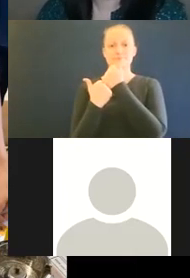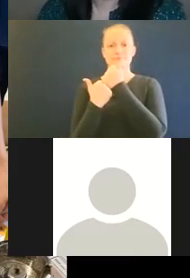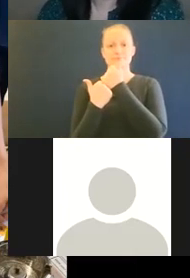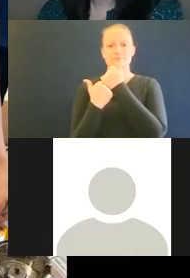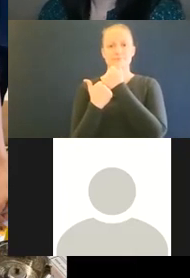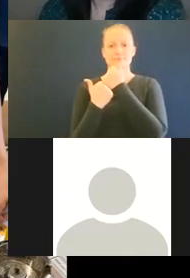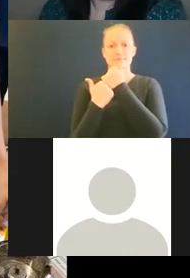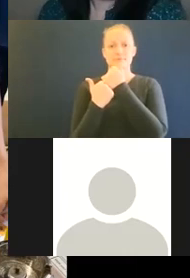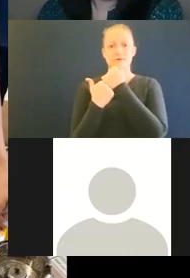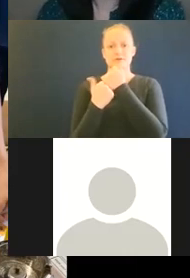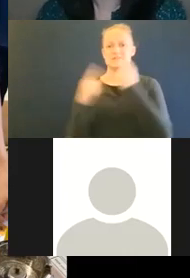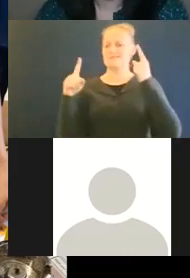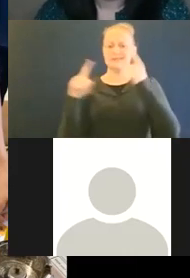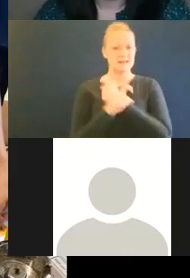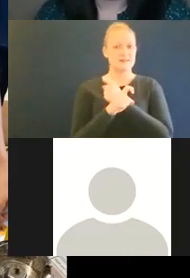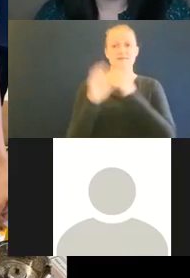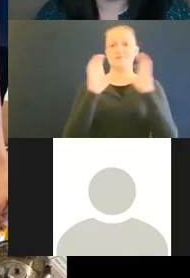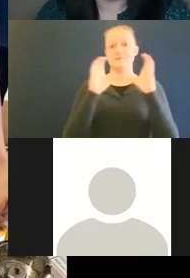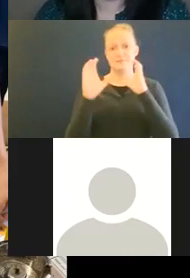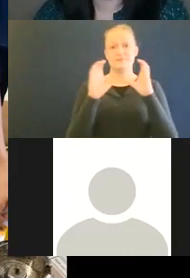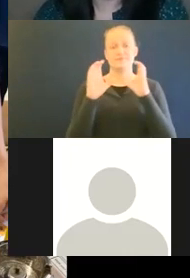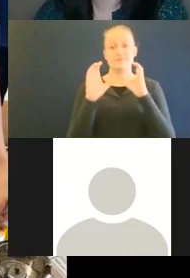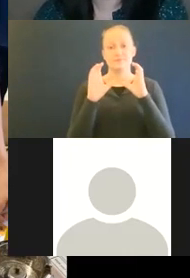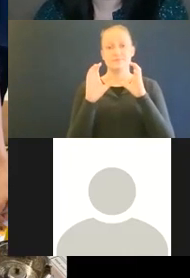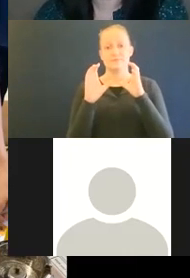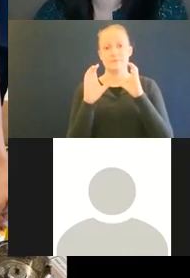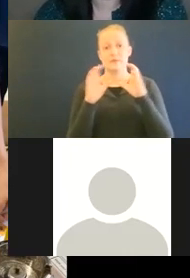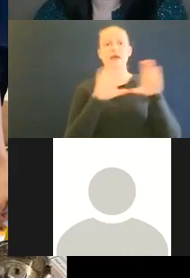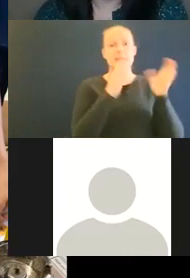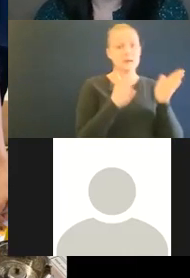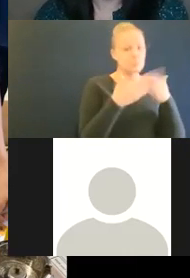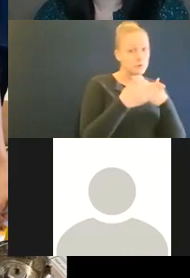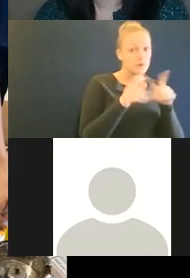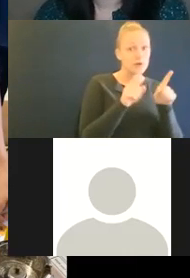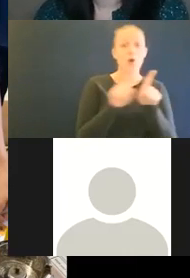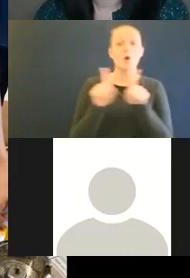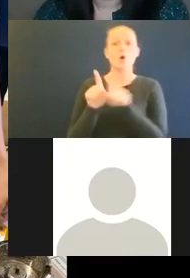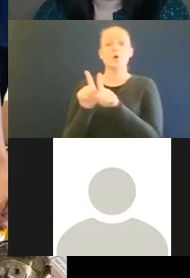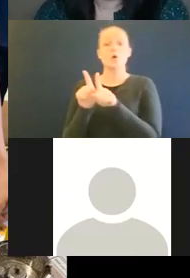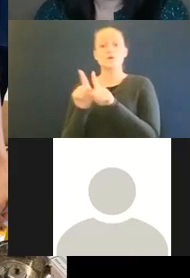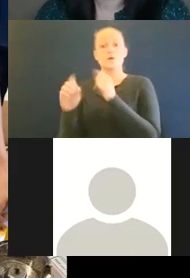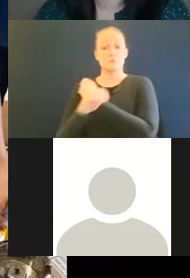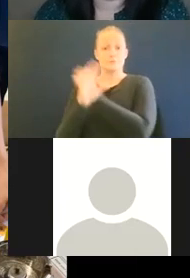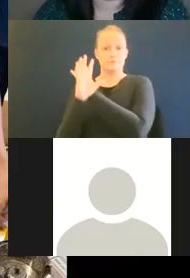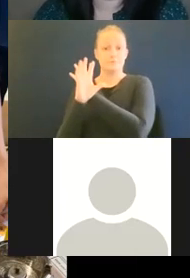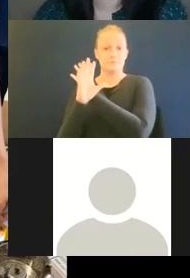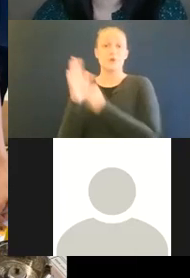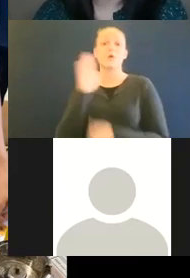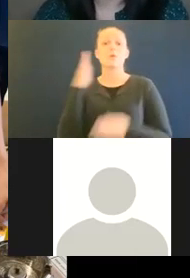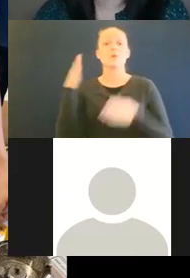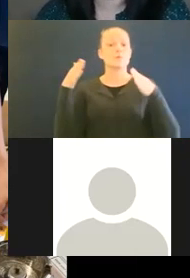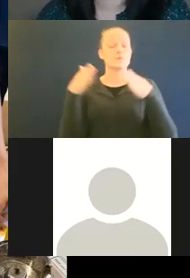those complex communicators, both in the classroom and the virtual environment. So we are going to focus